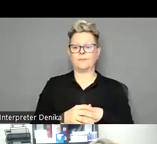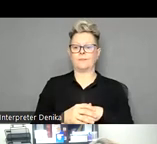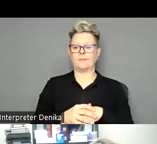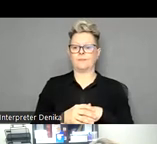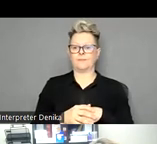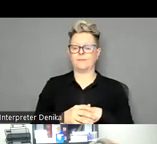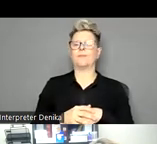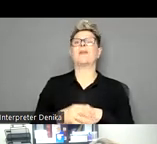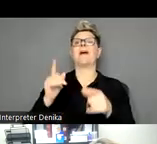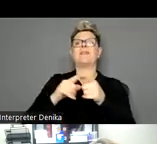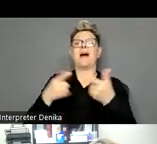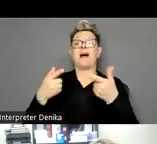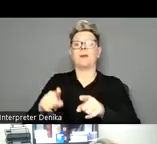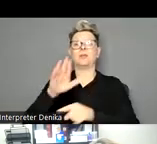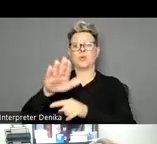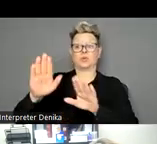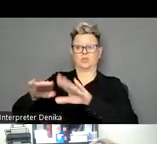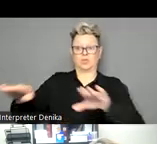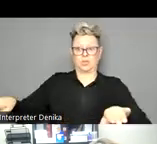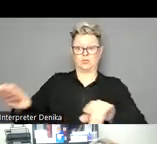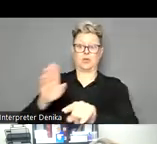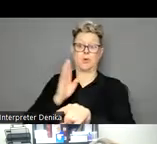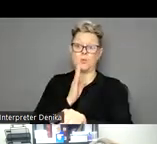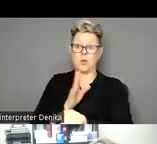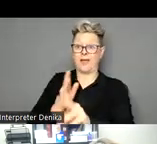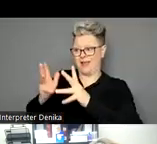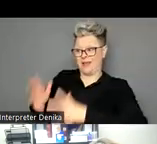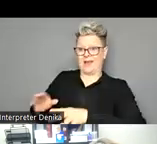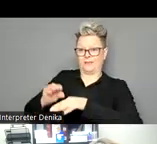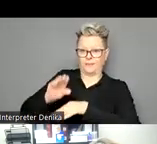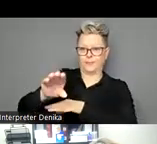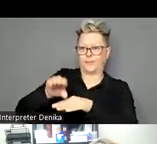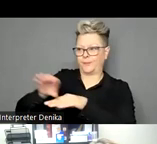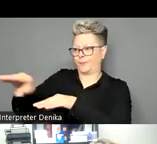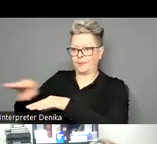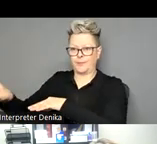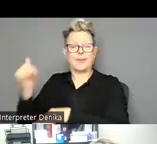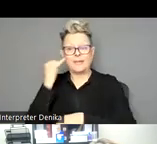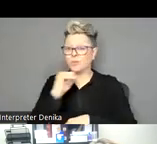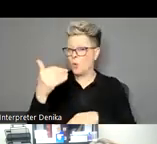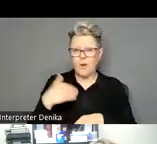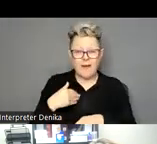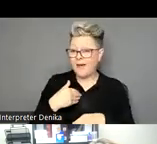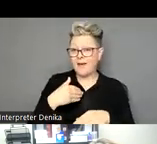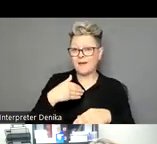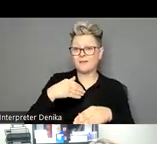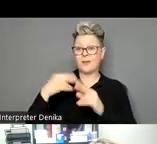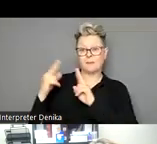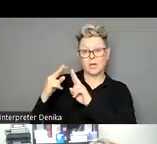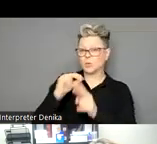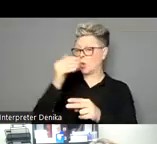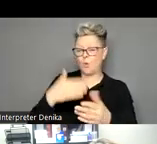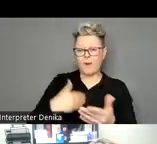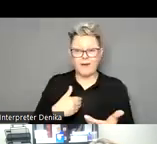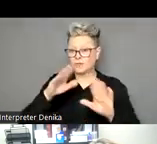Then your children will get shares of what's left over after your spouse. Now, if you don't have a spouse or children, your parents, if they're alive,